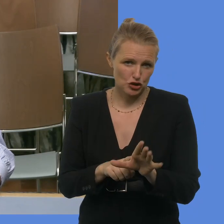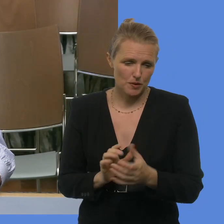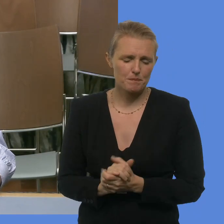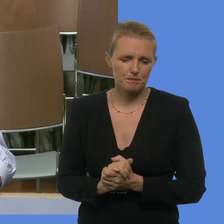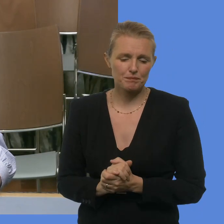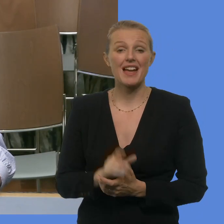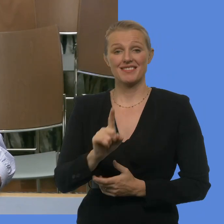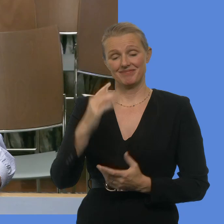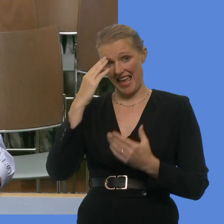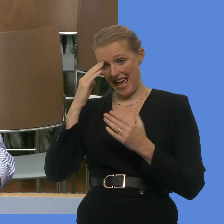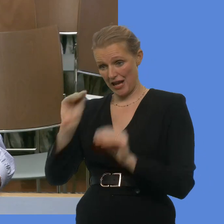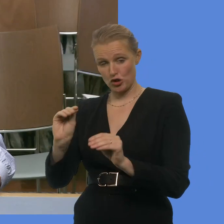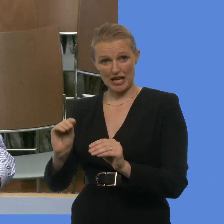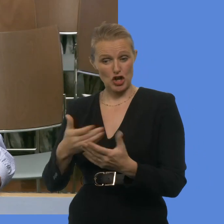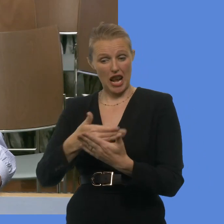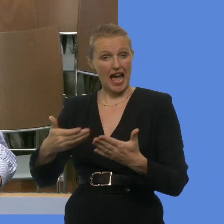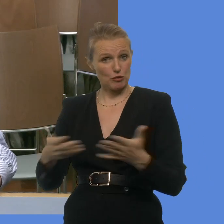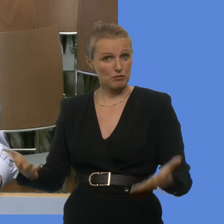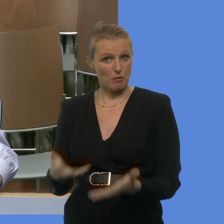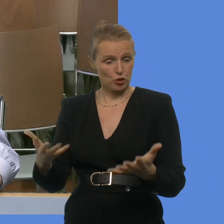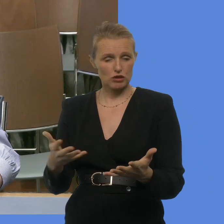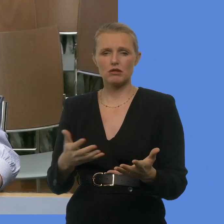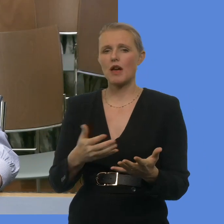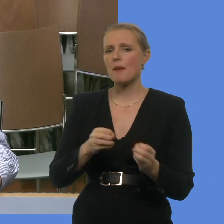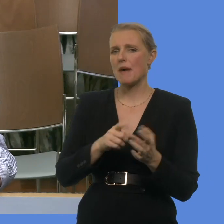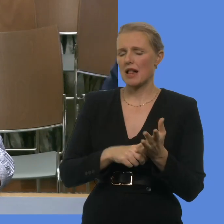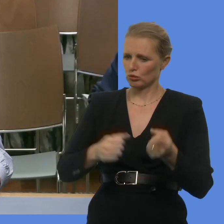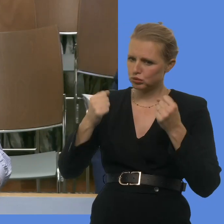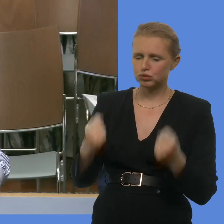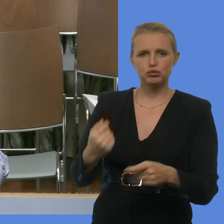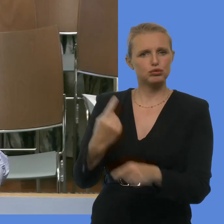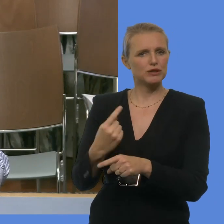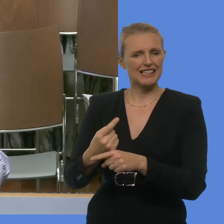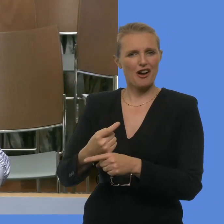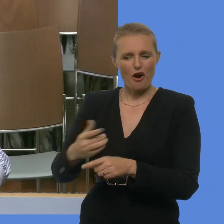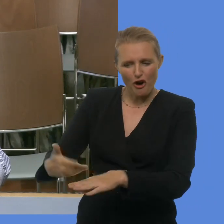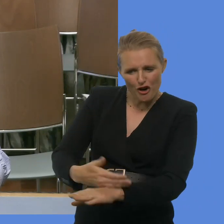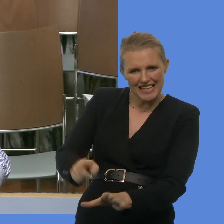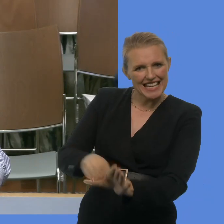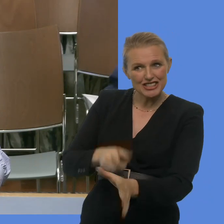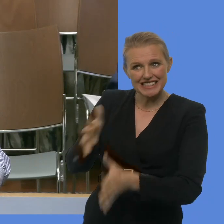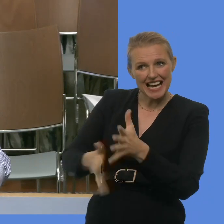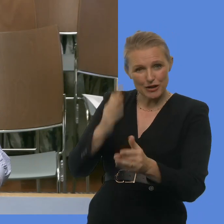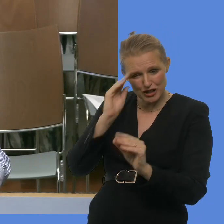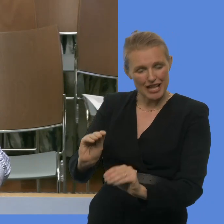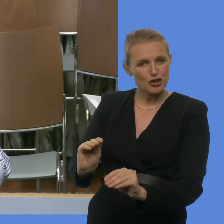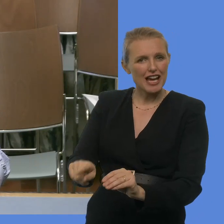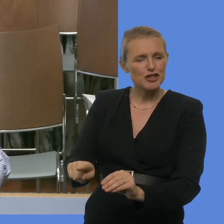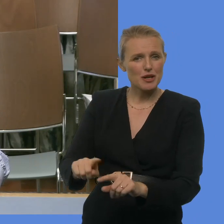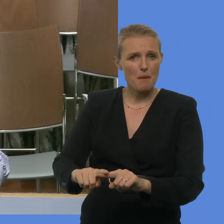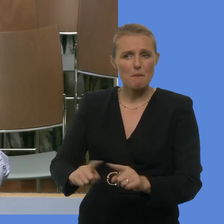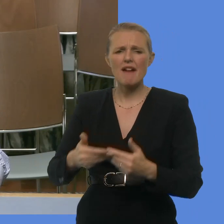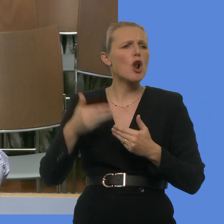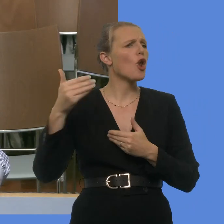language promotion, the bill promotes early year sign language education, but does not establish a long-term